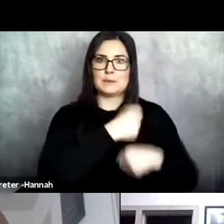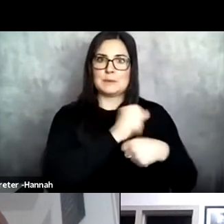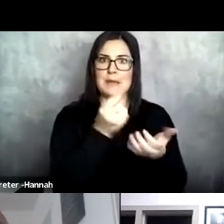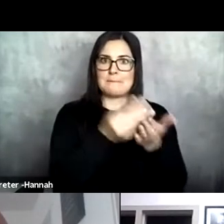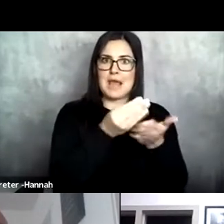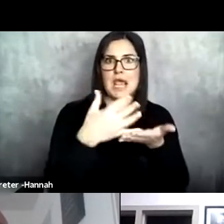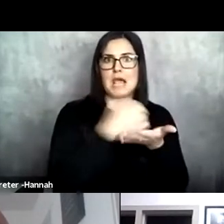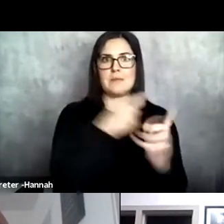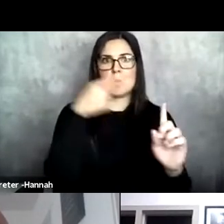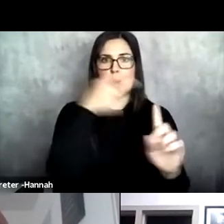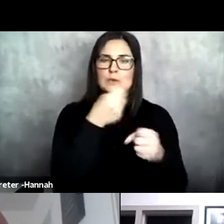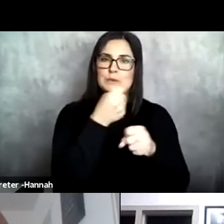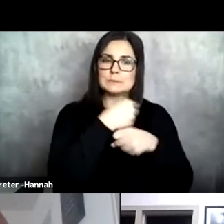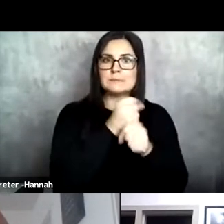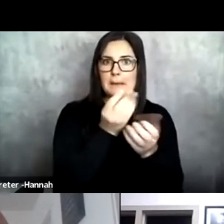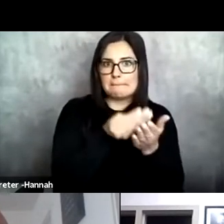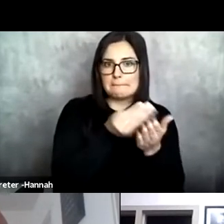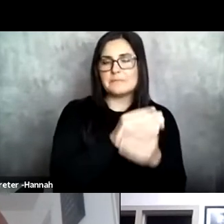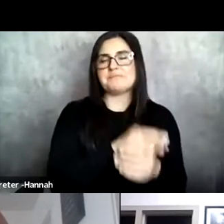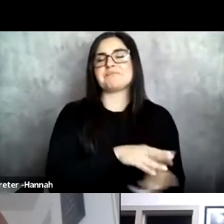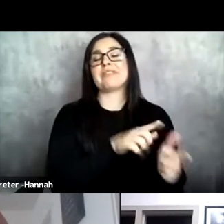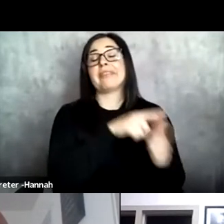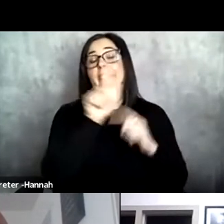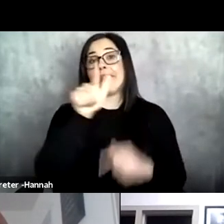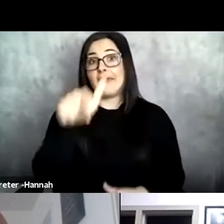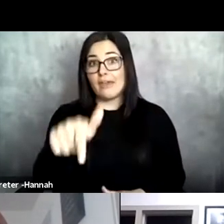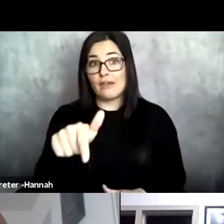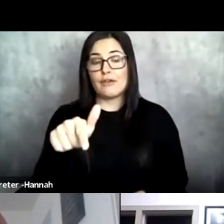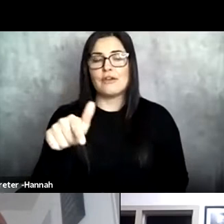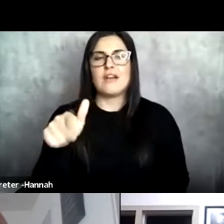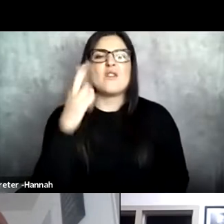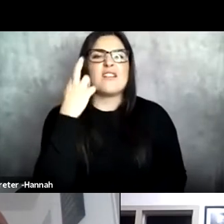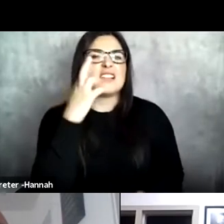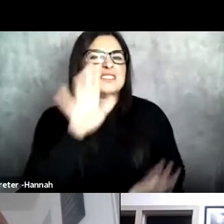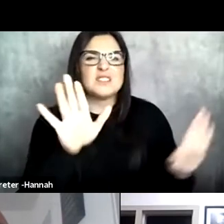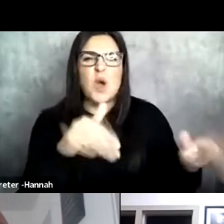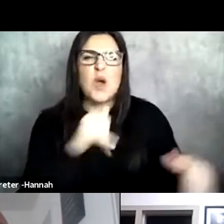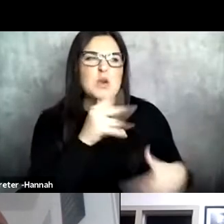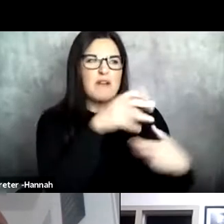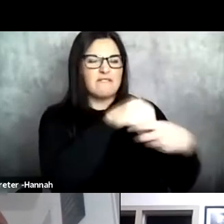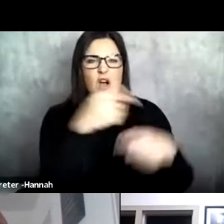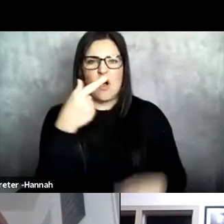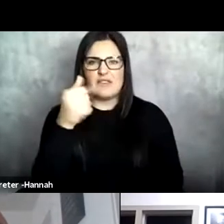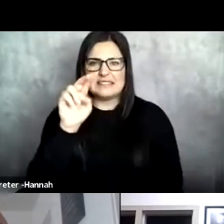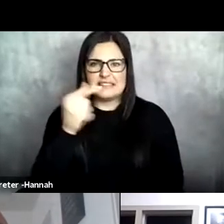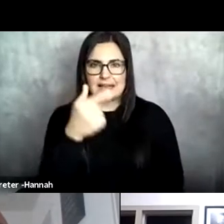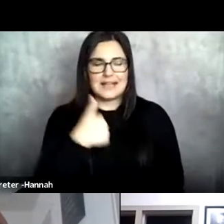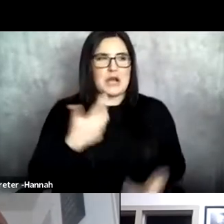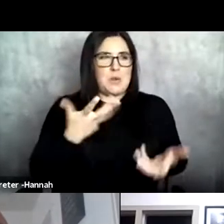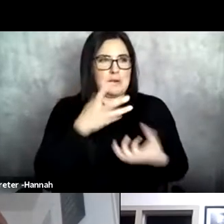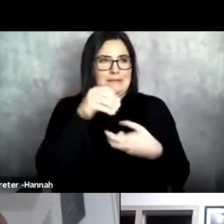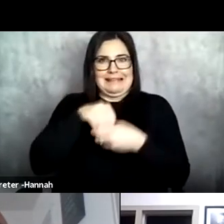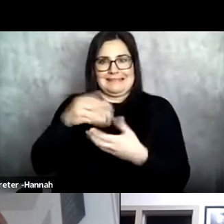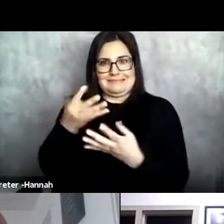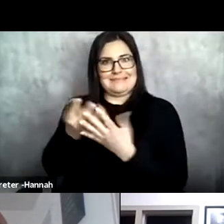Right? That was the mindset. And then it got to a point where like, now, you know what? I don't even want to do that because I don't want to be here no more.